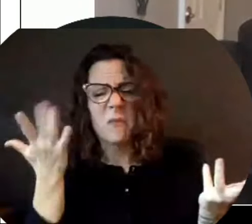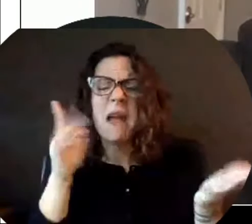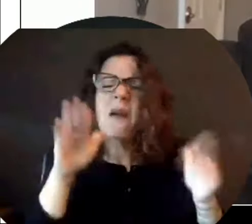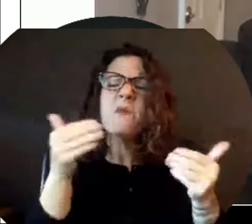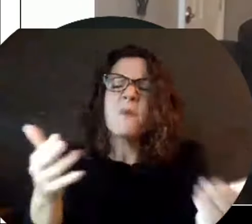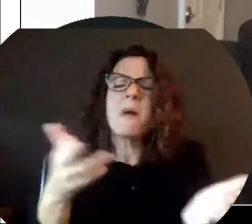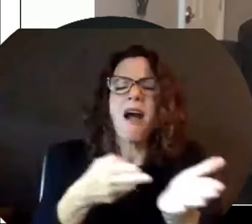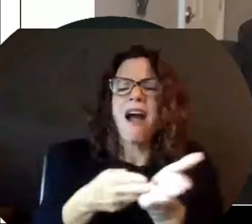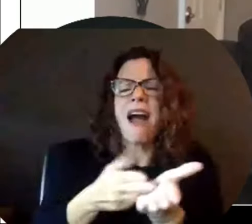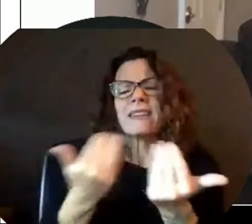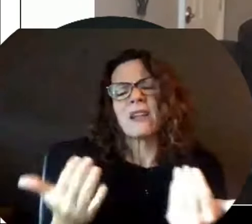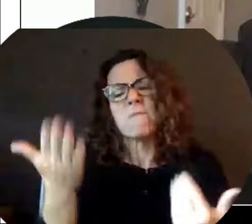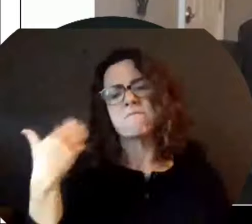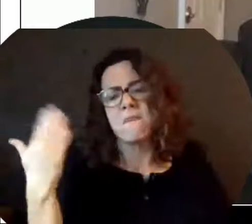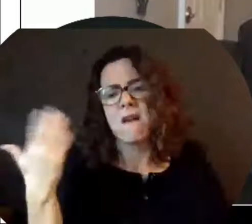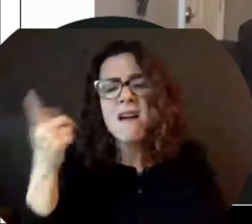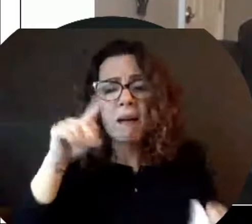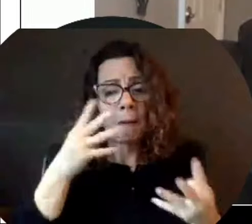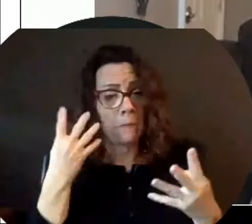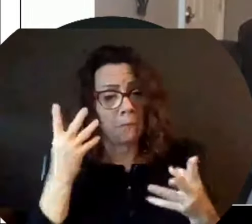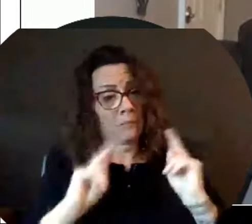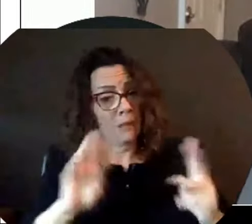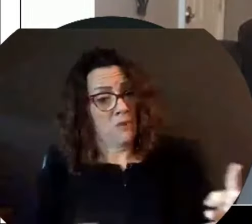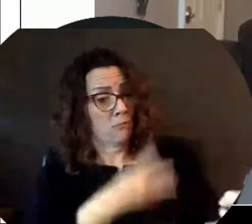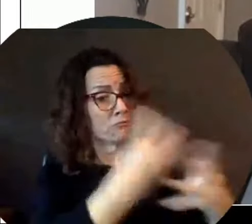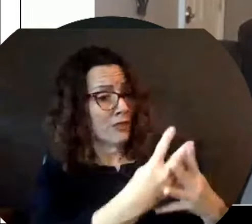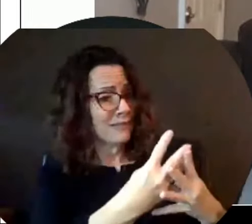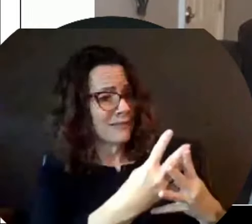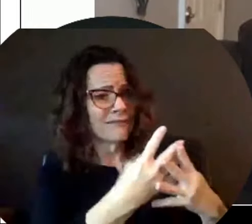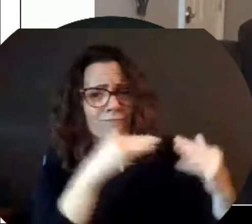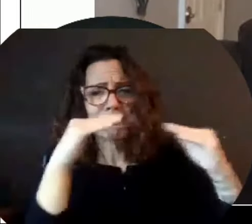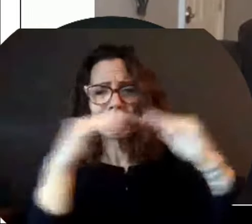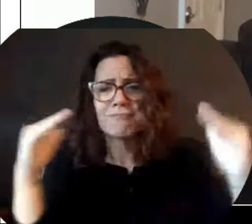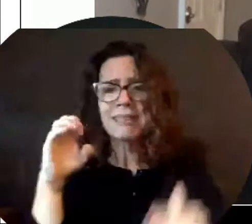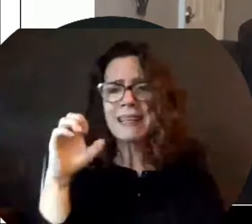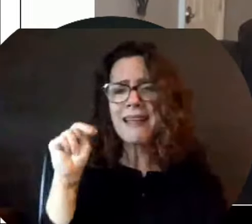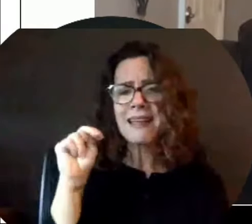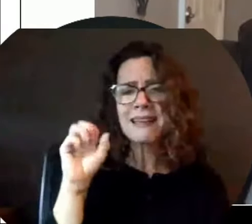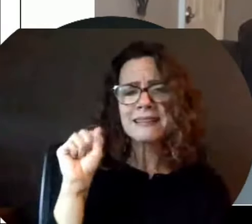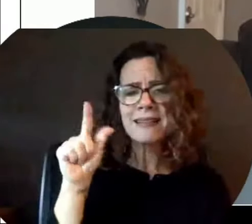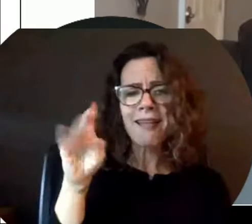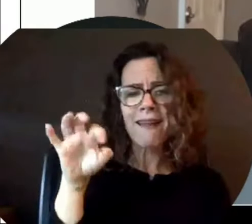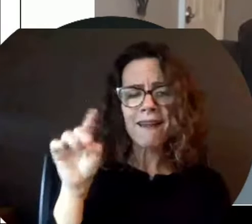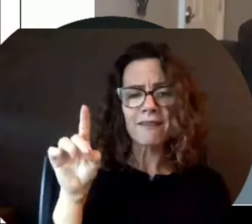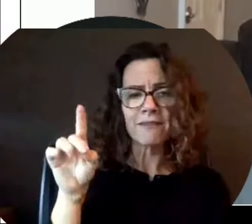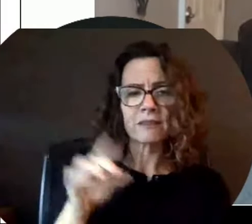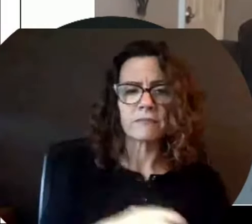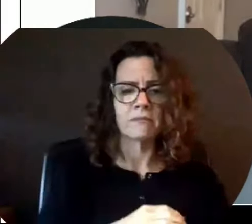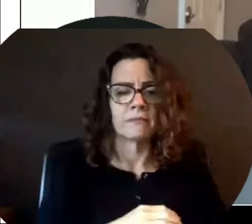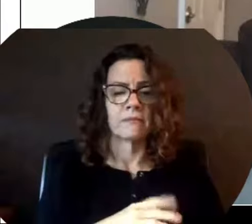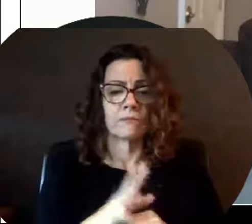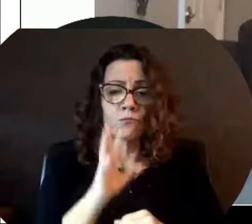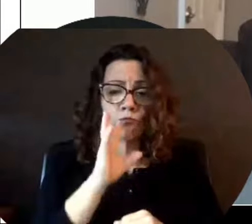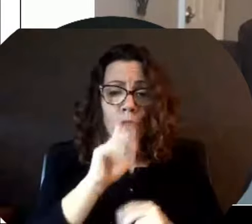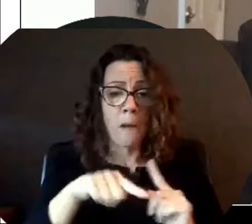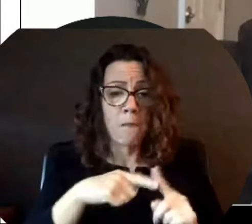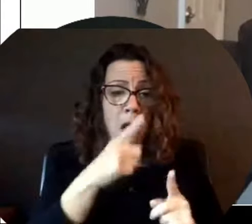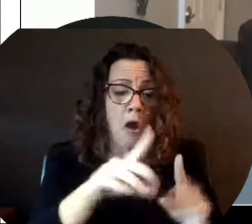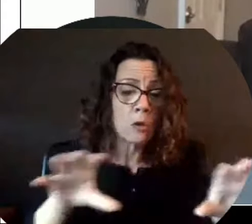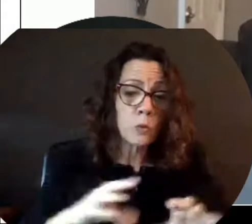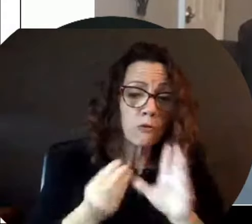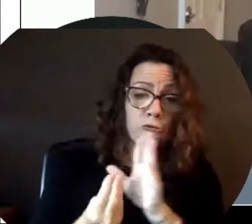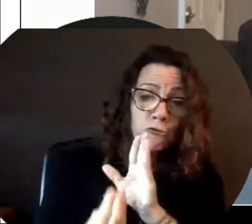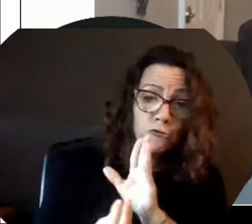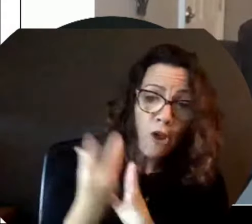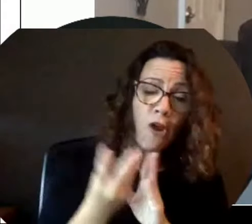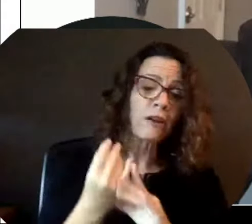was incarcerated is, when I got to prison, the actual prison, USP Victorville, one of the first things is we have things